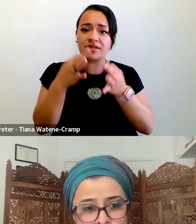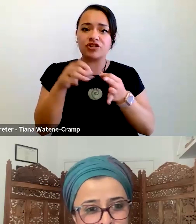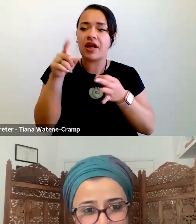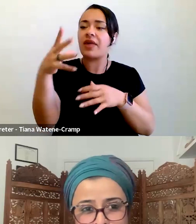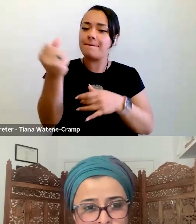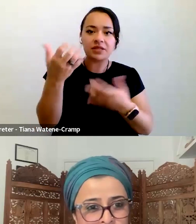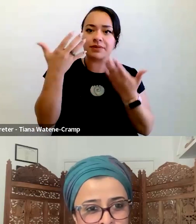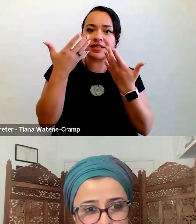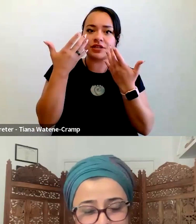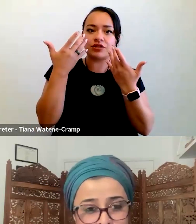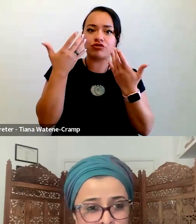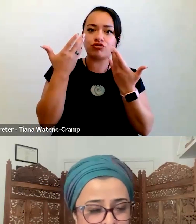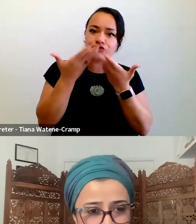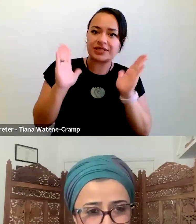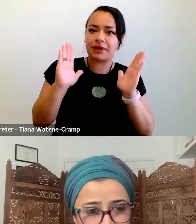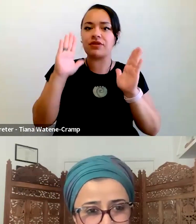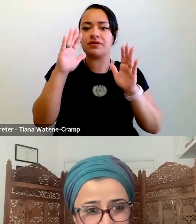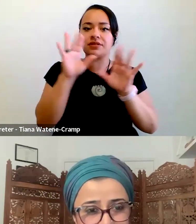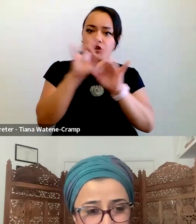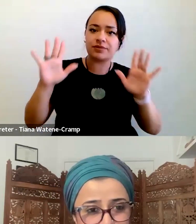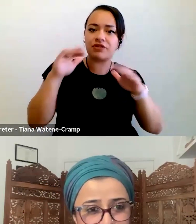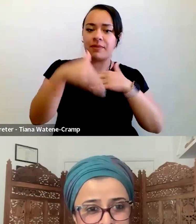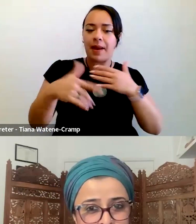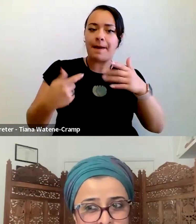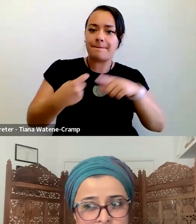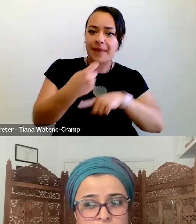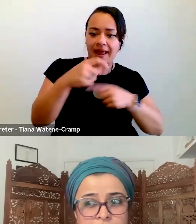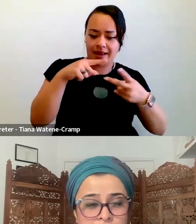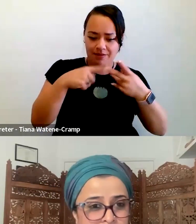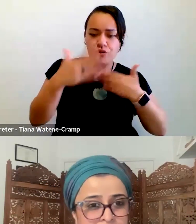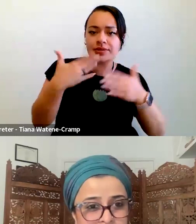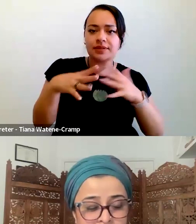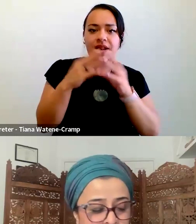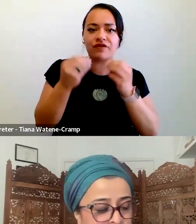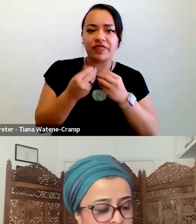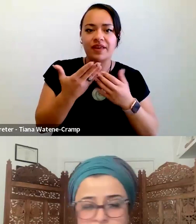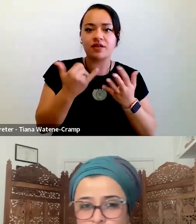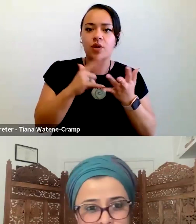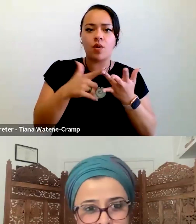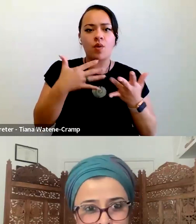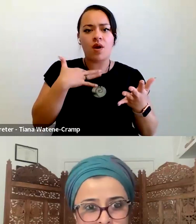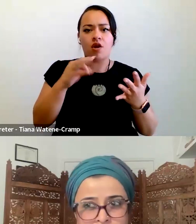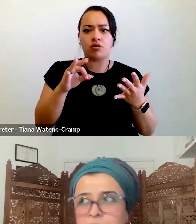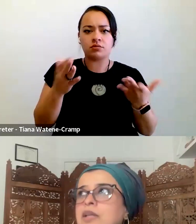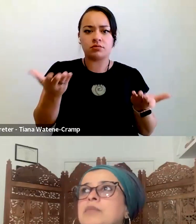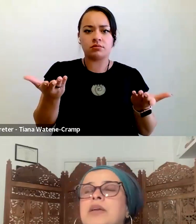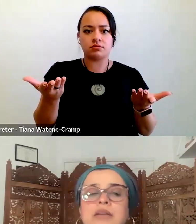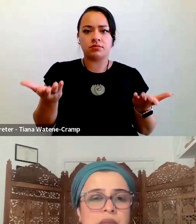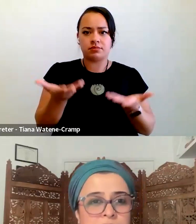pay equity, about about hiring processes, about all of that stuff. So let's extend that. Now, this will literally be